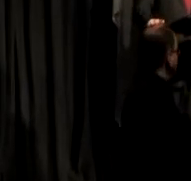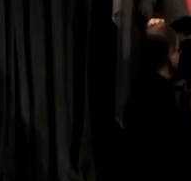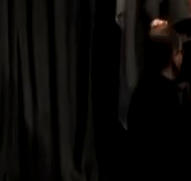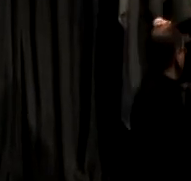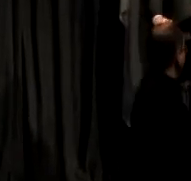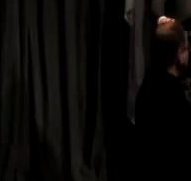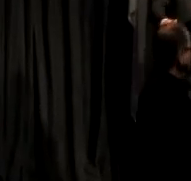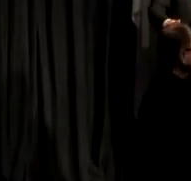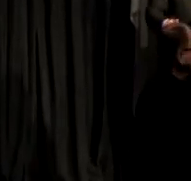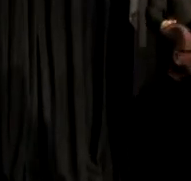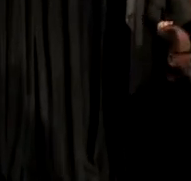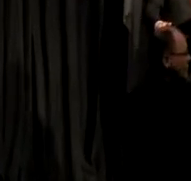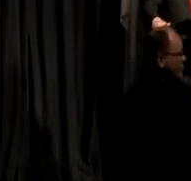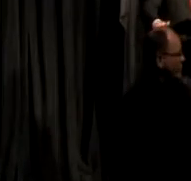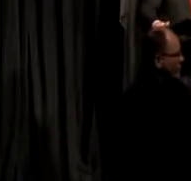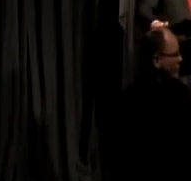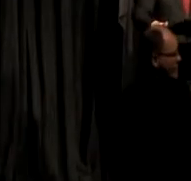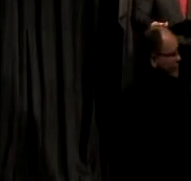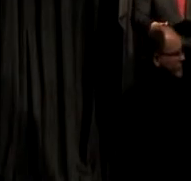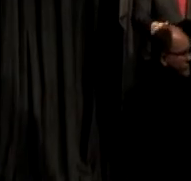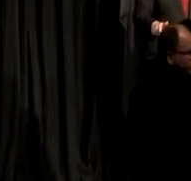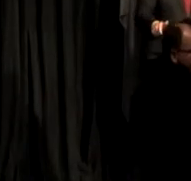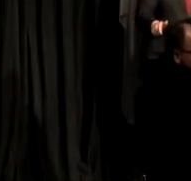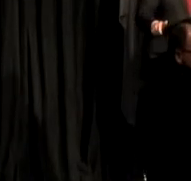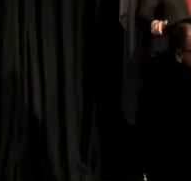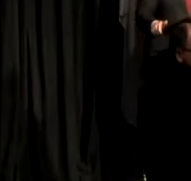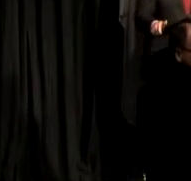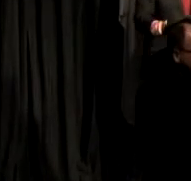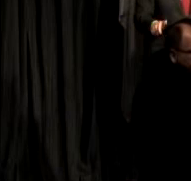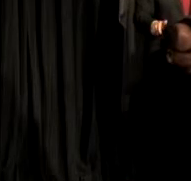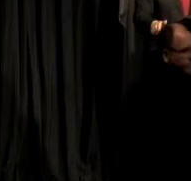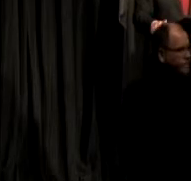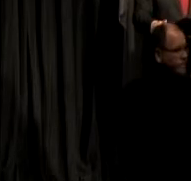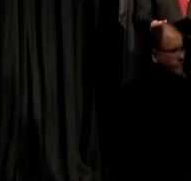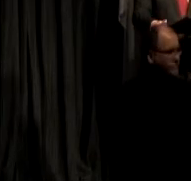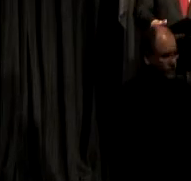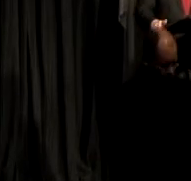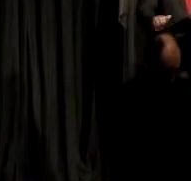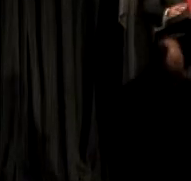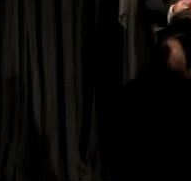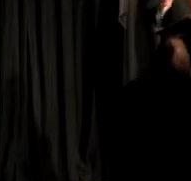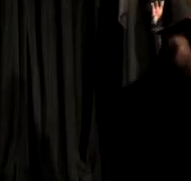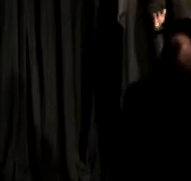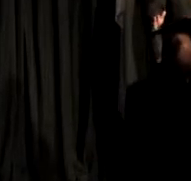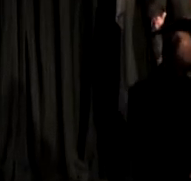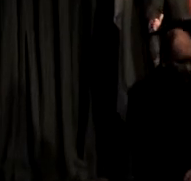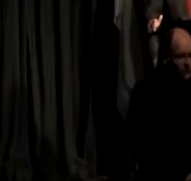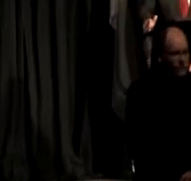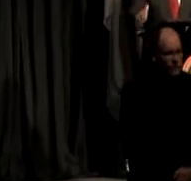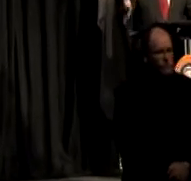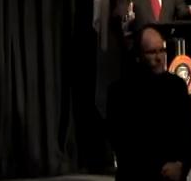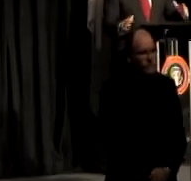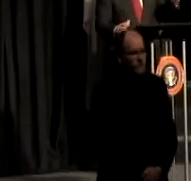Thank you for being here today. Our country is a very divided country. As you have seen in many polls,